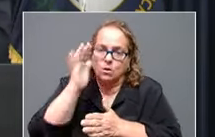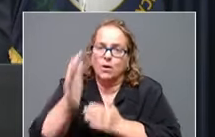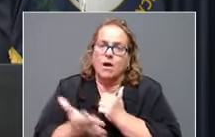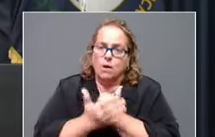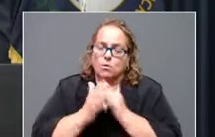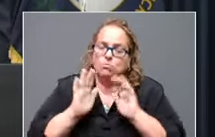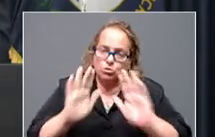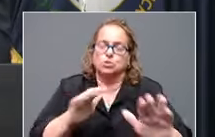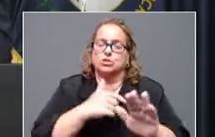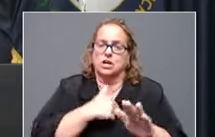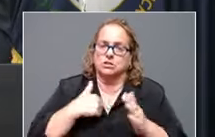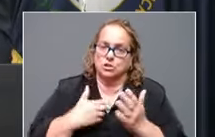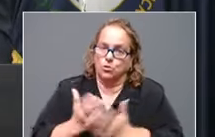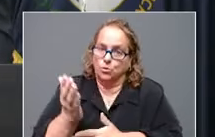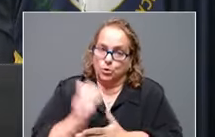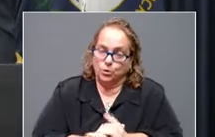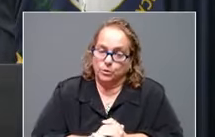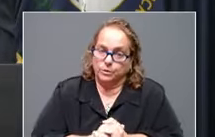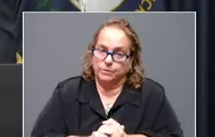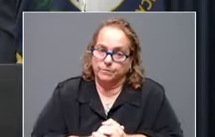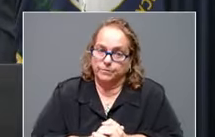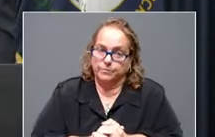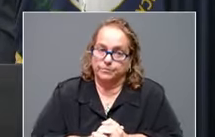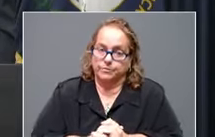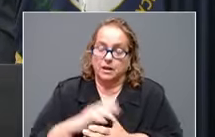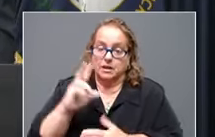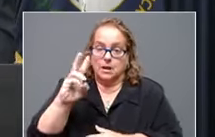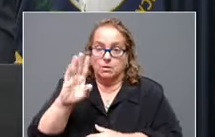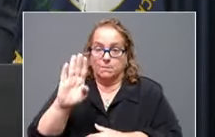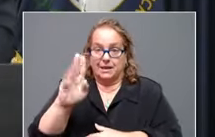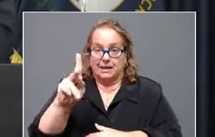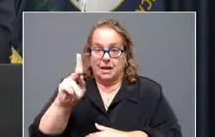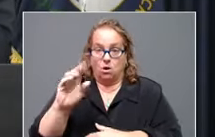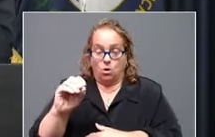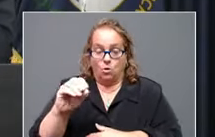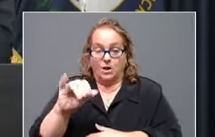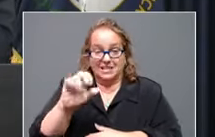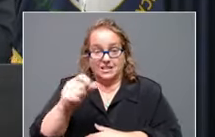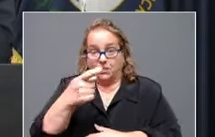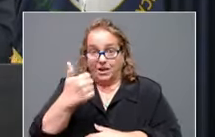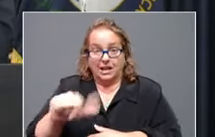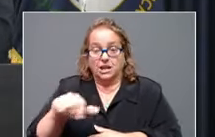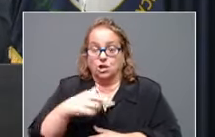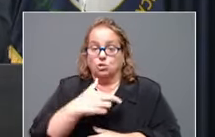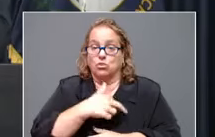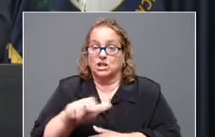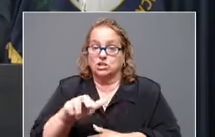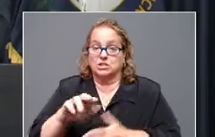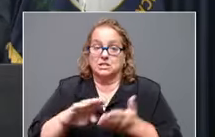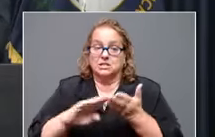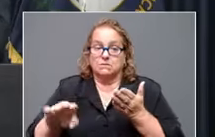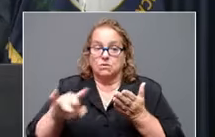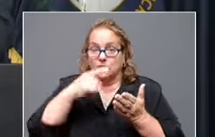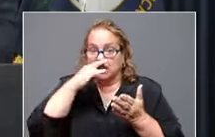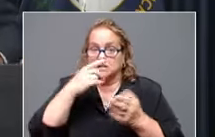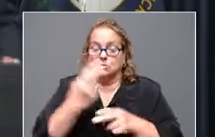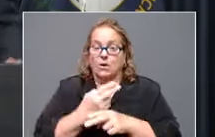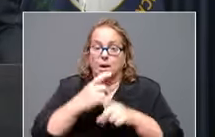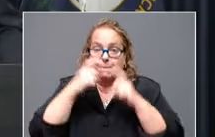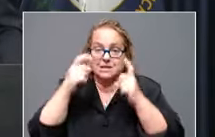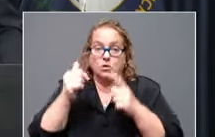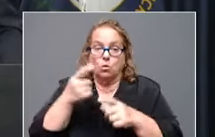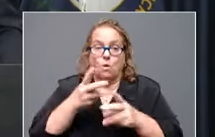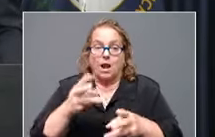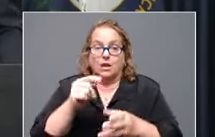through. From WBKO, is there a religious exemption for kids wearing masks while at school? The executive